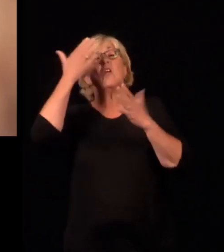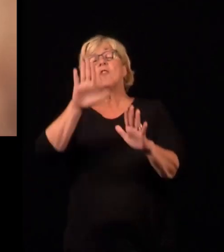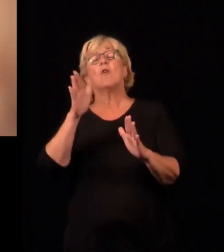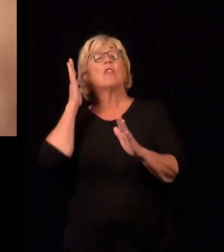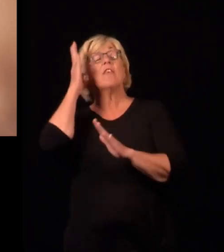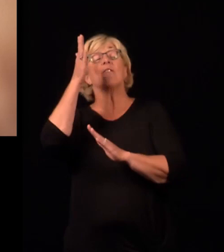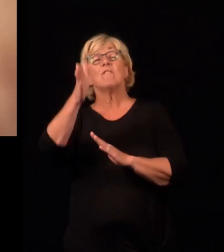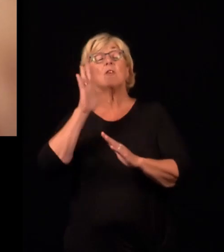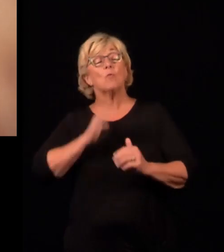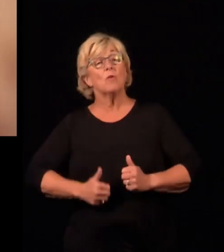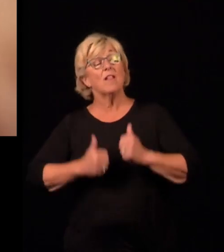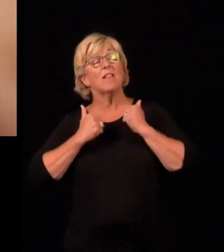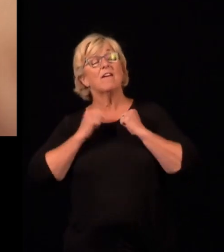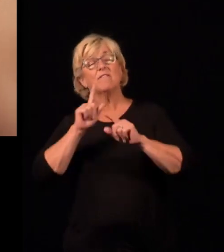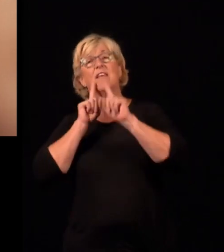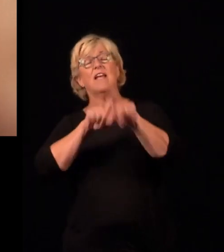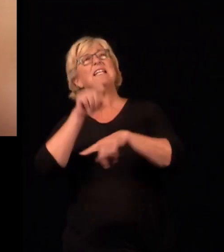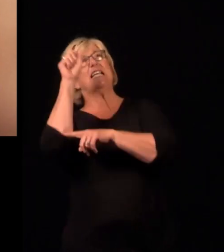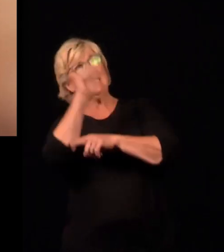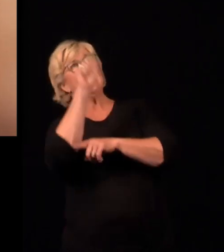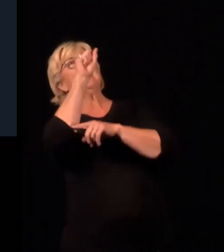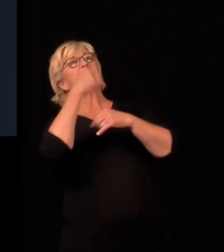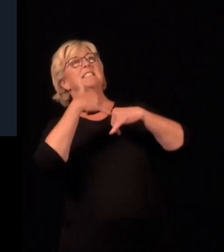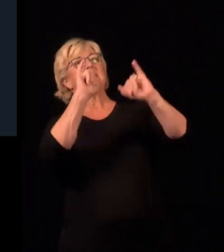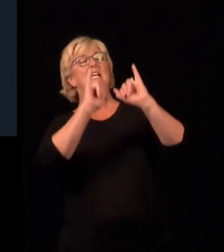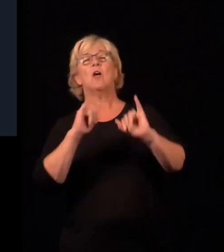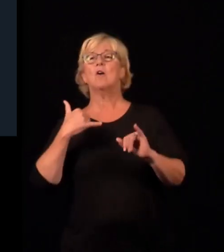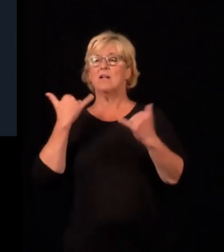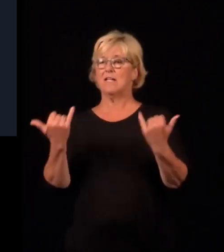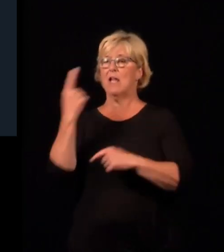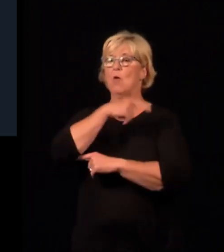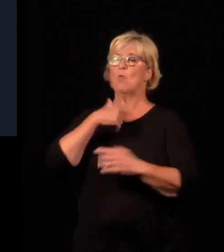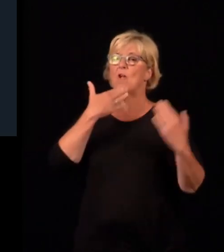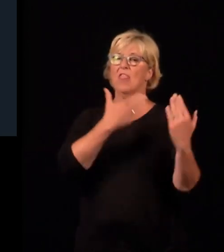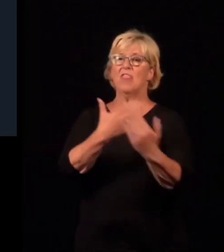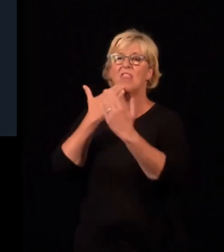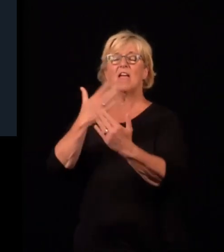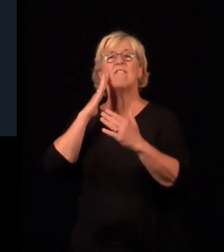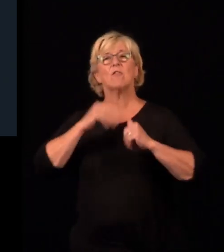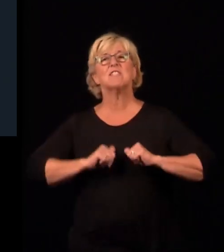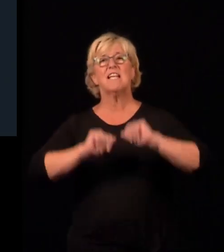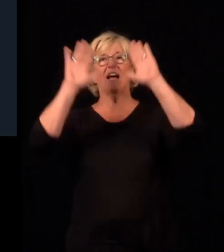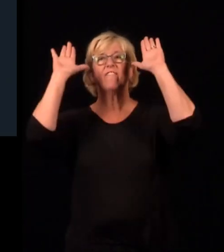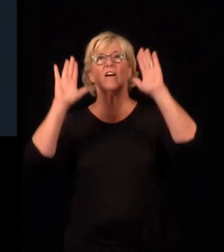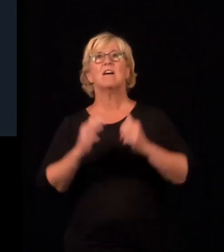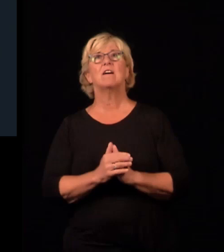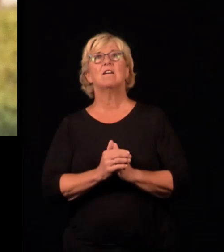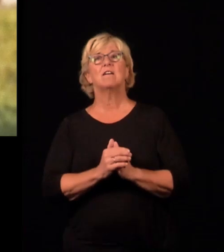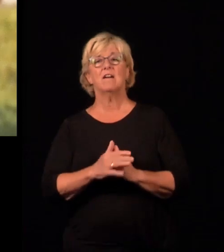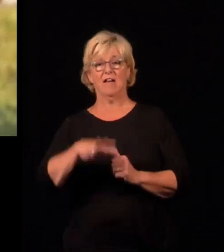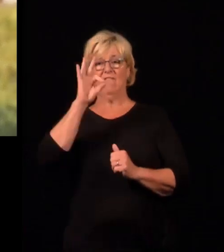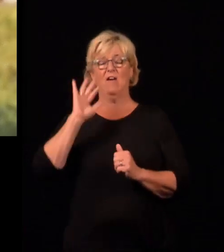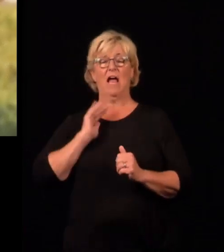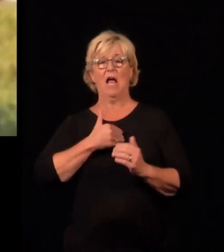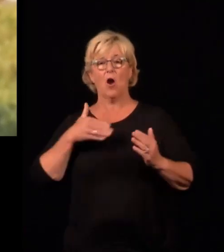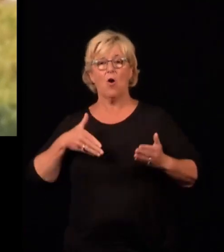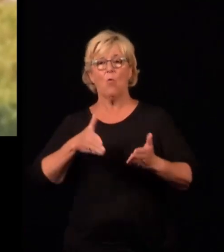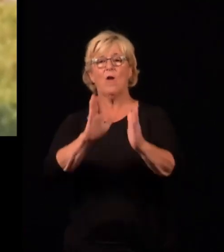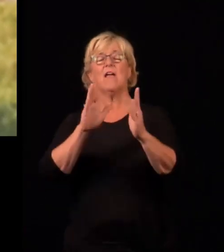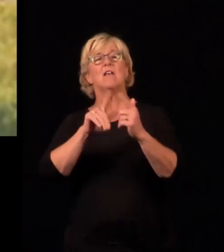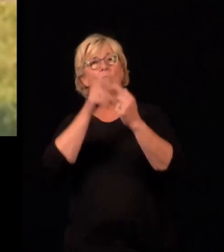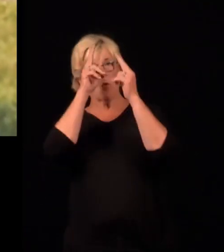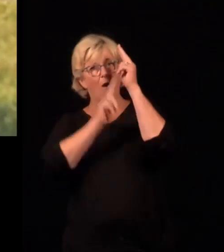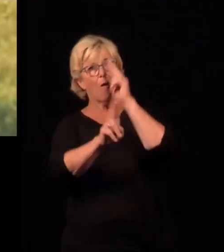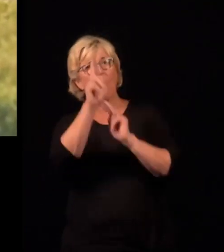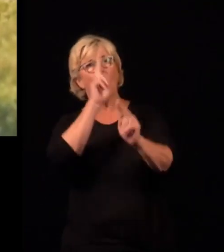they said, yes. Today, we think upon their sacrifice and find our way to honor